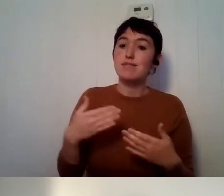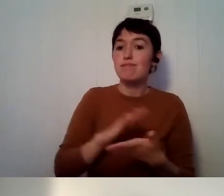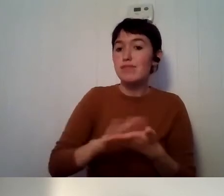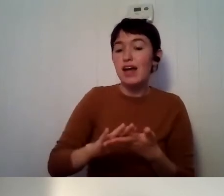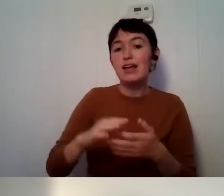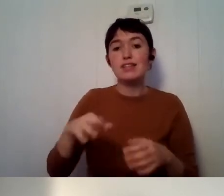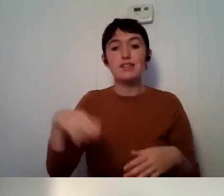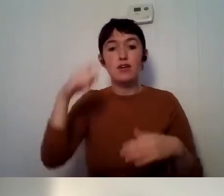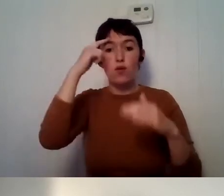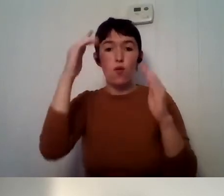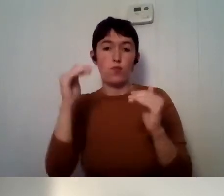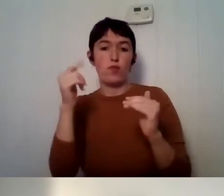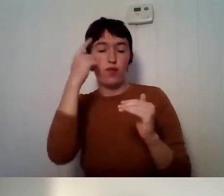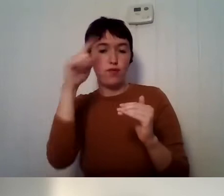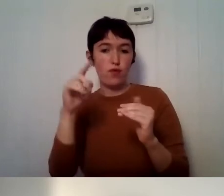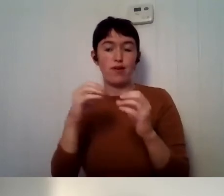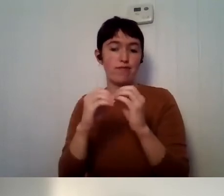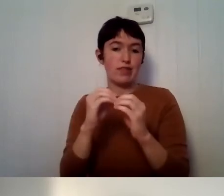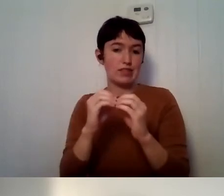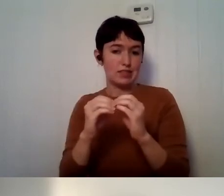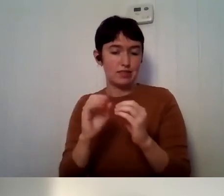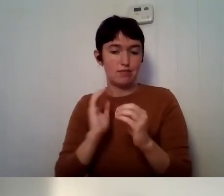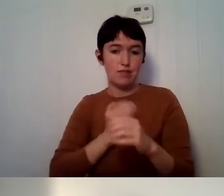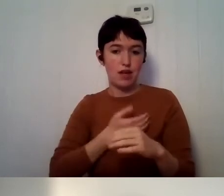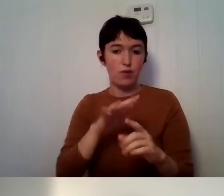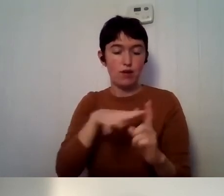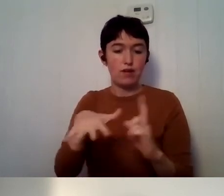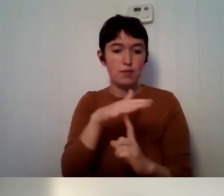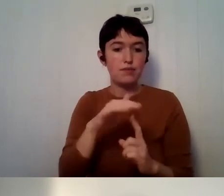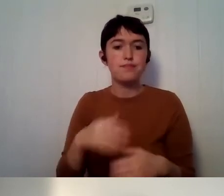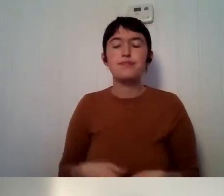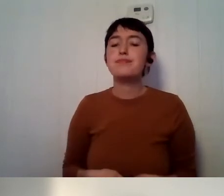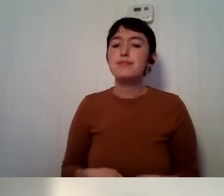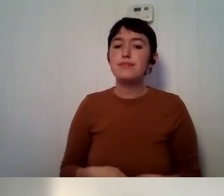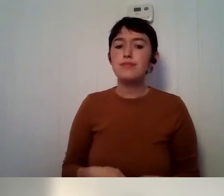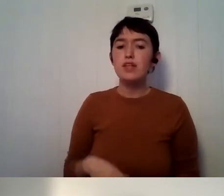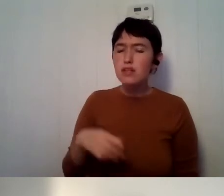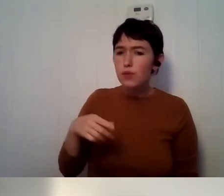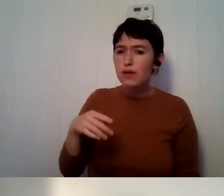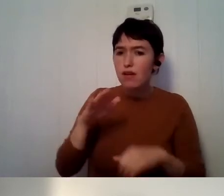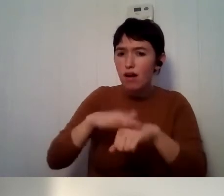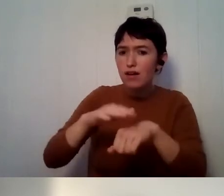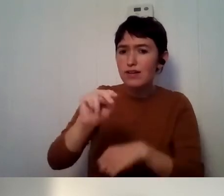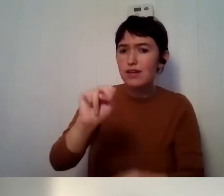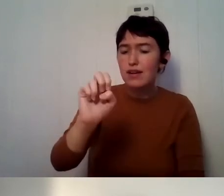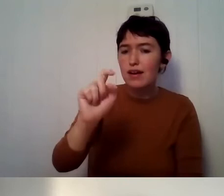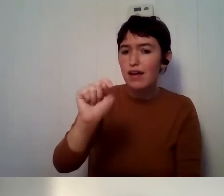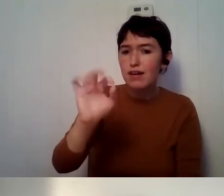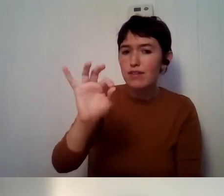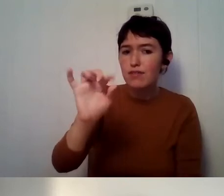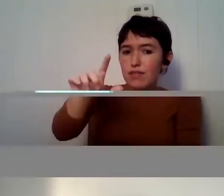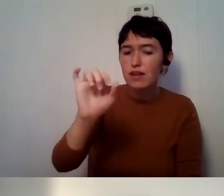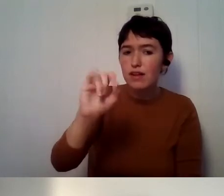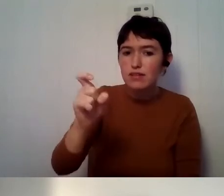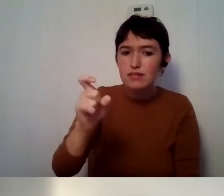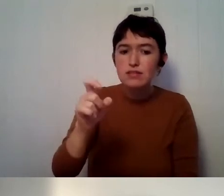you can check that out. Definitely check out the movie. Is it also going to be it's on Netflix as well, right? No, not at the moment.